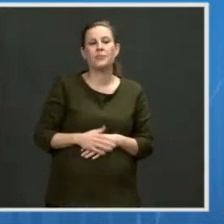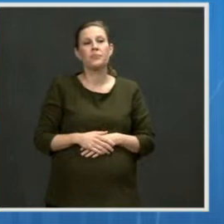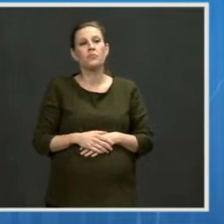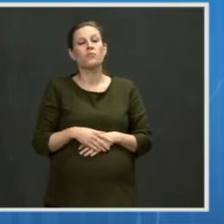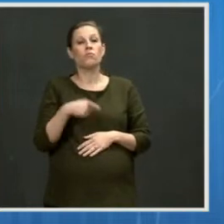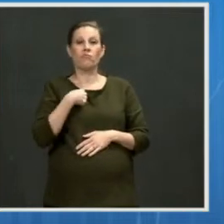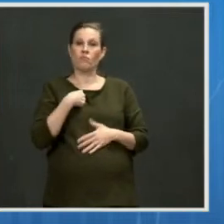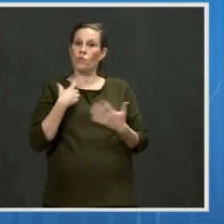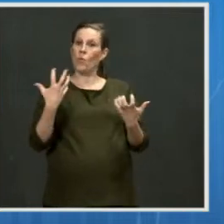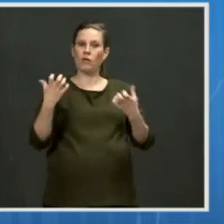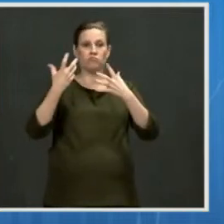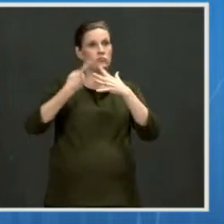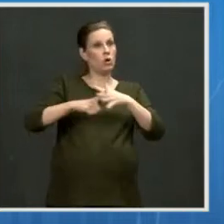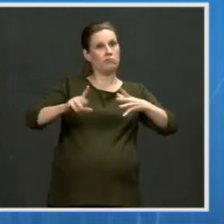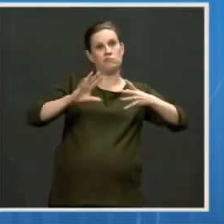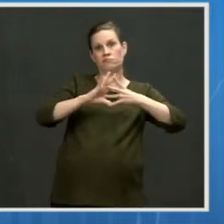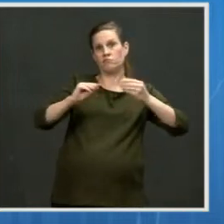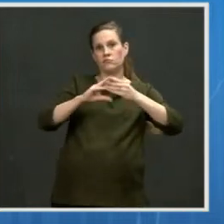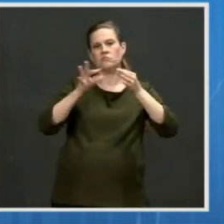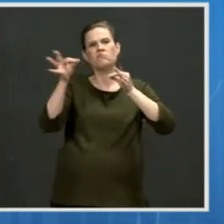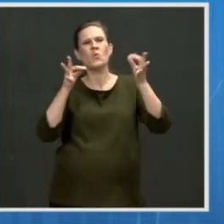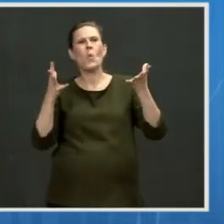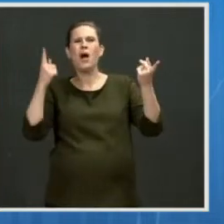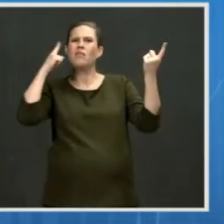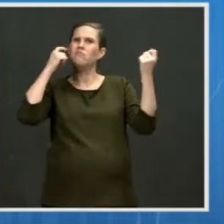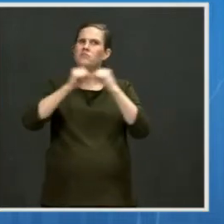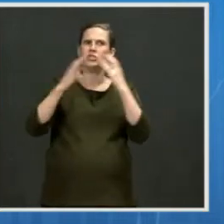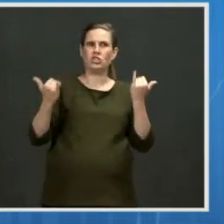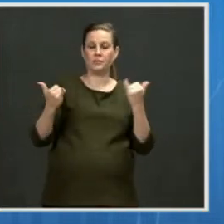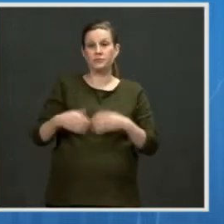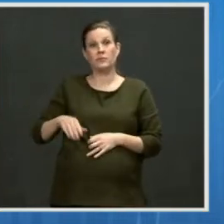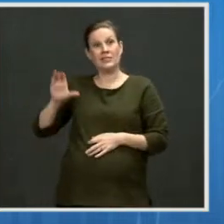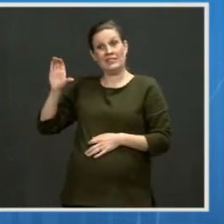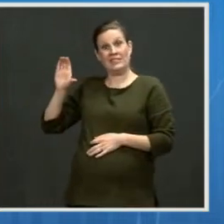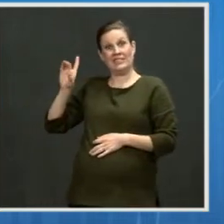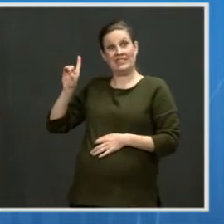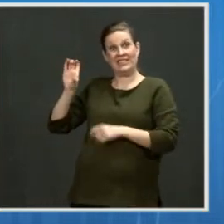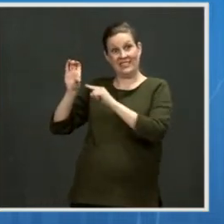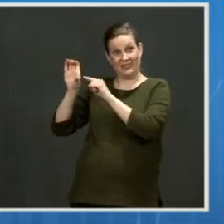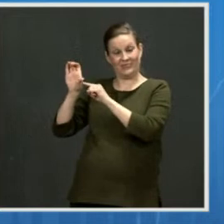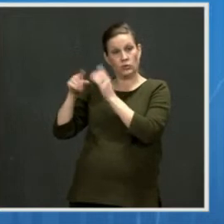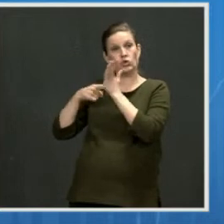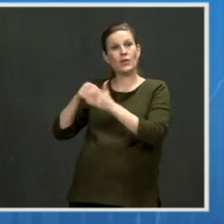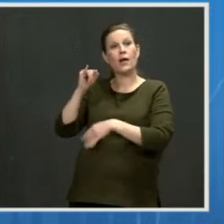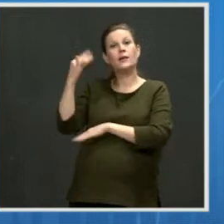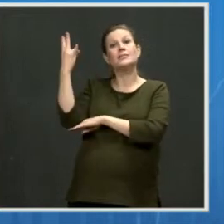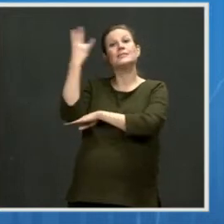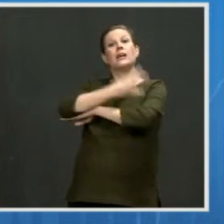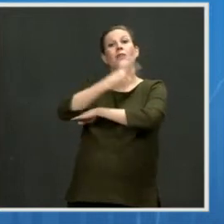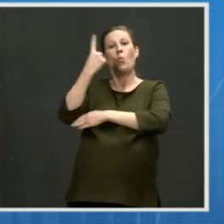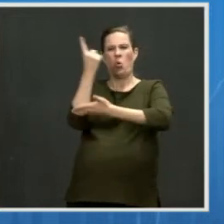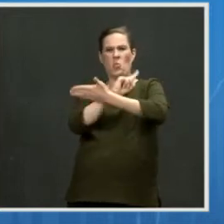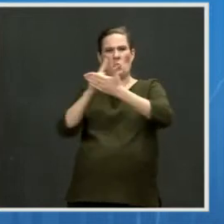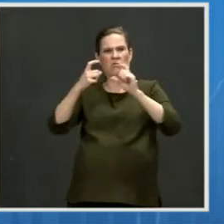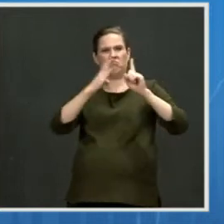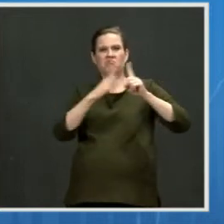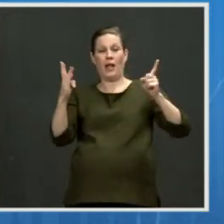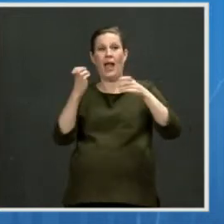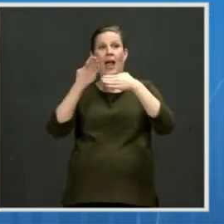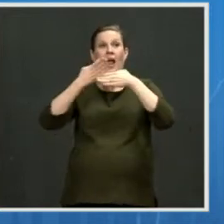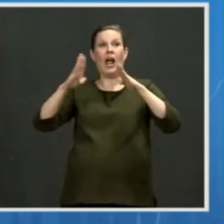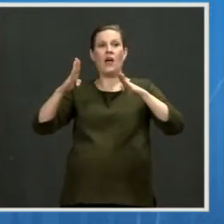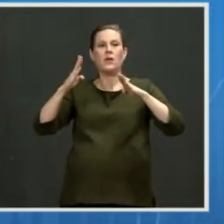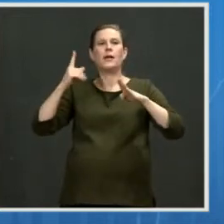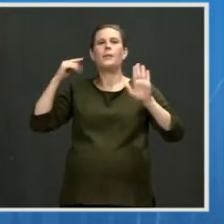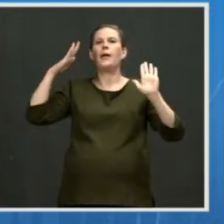pandemic. CDC's most recent data show that the 7-day average of new cases is slightly less than 62,000